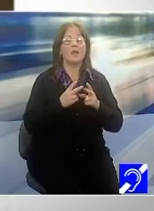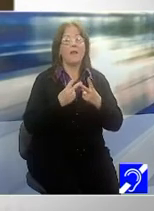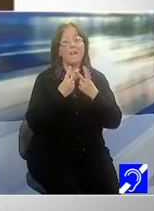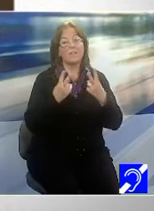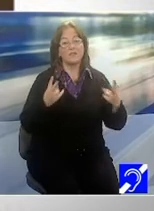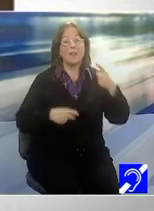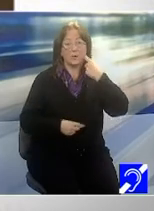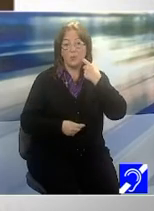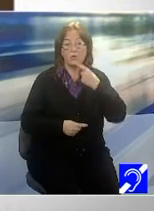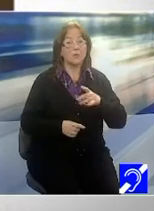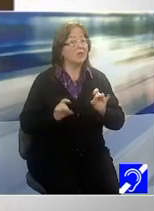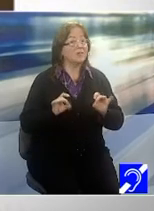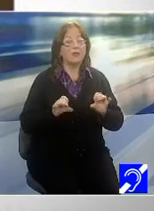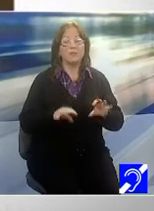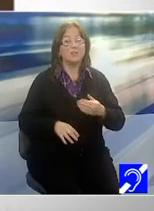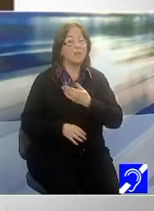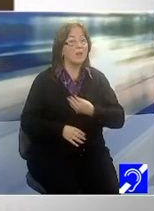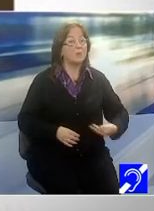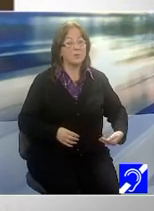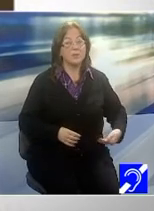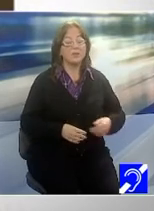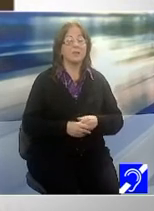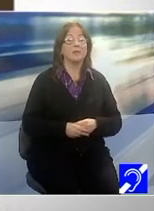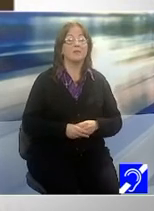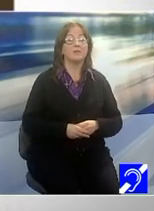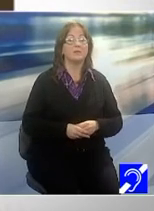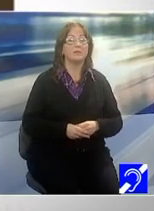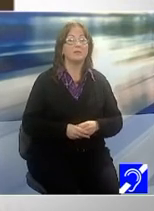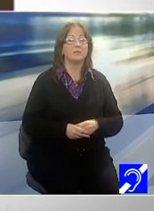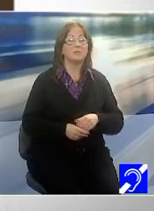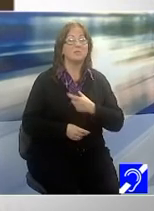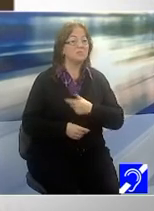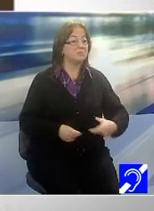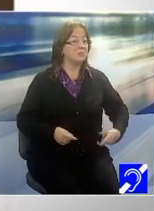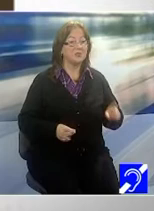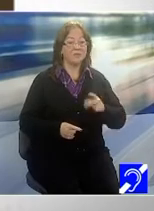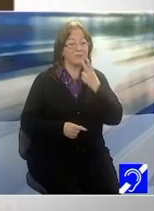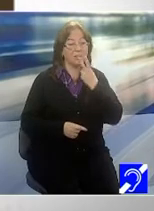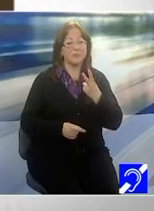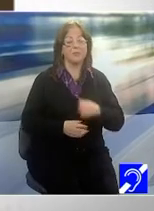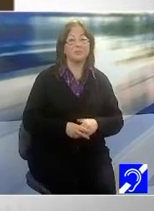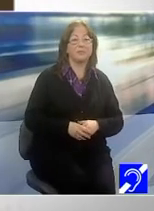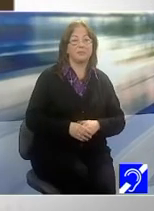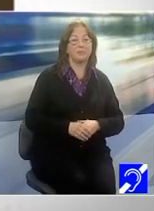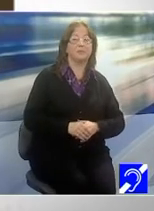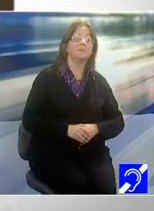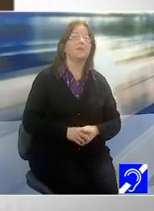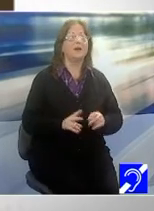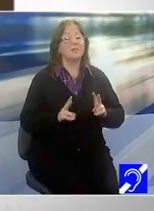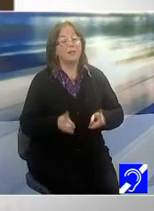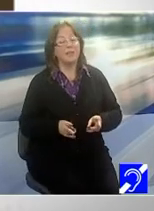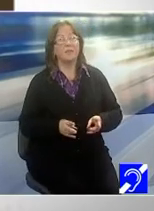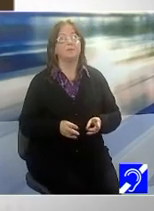fost la primărie. And then today I was over Babeș Bojă University, meeting with some. Dar